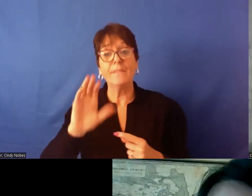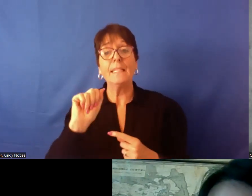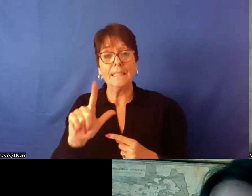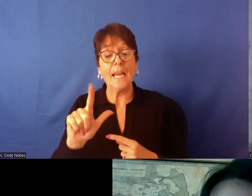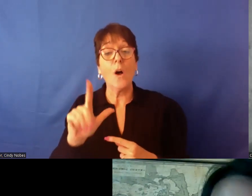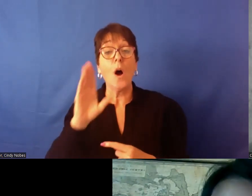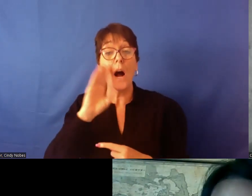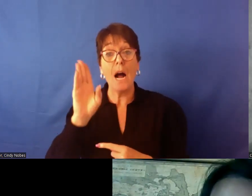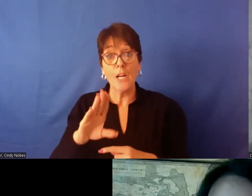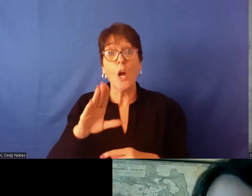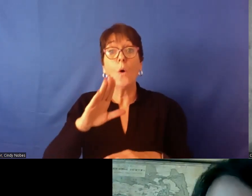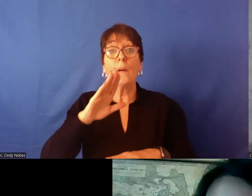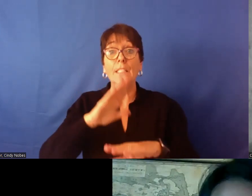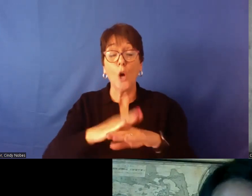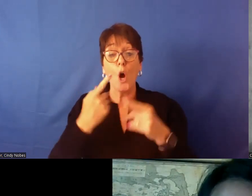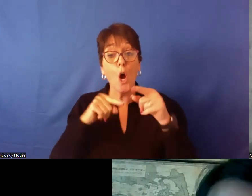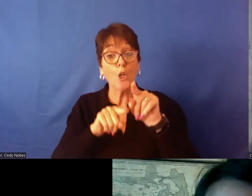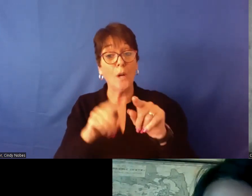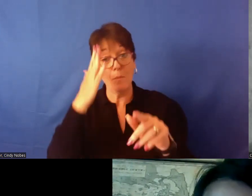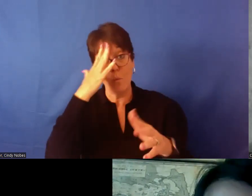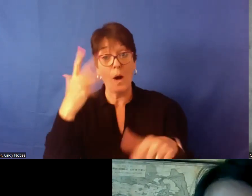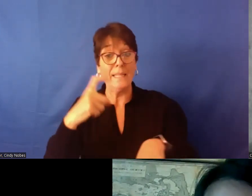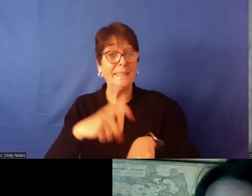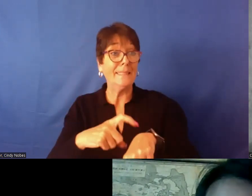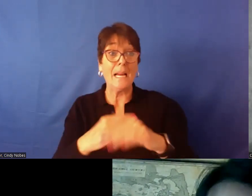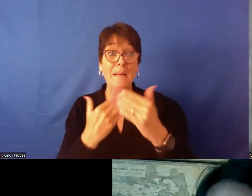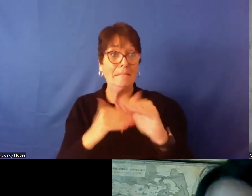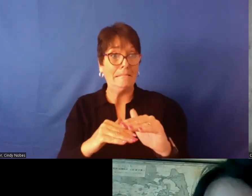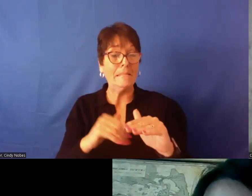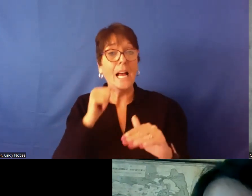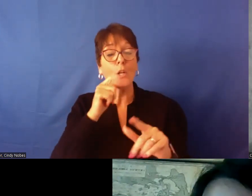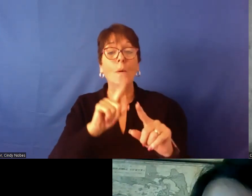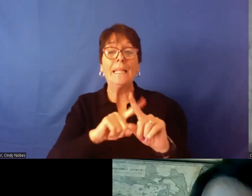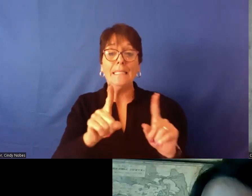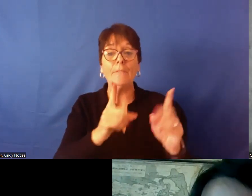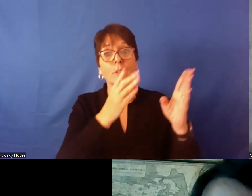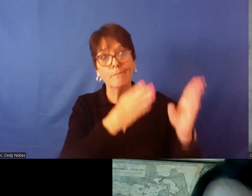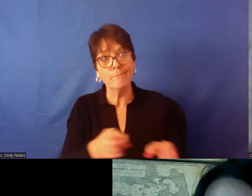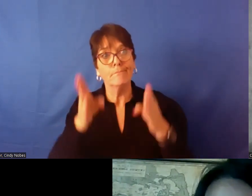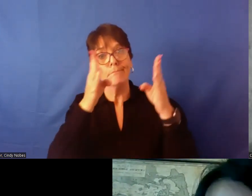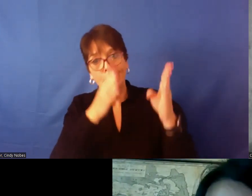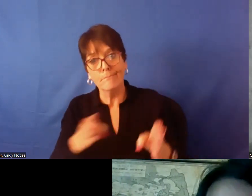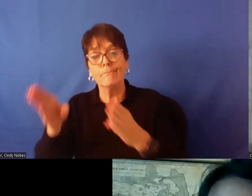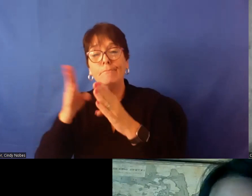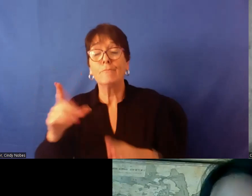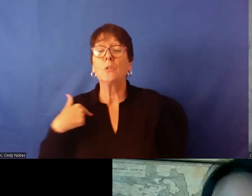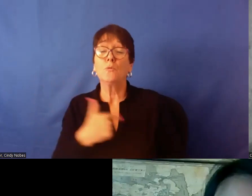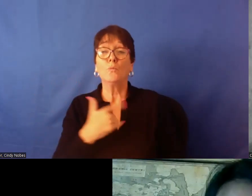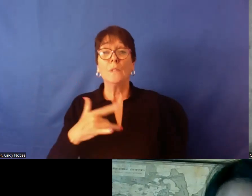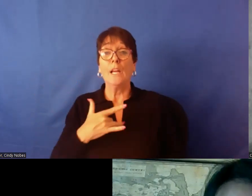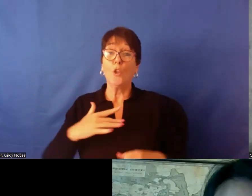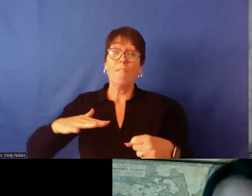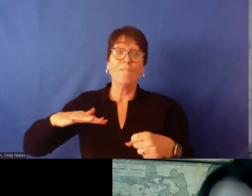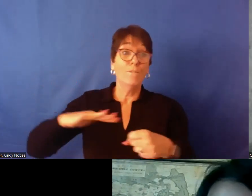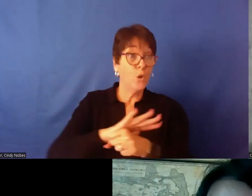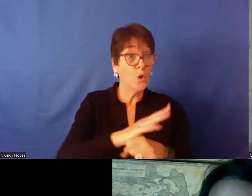Carney, I know it's on track. I don't have a timeline. I know it's going through in waves. So we are anticipating the full migration